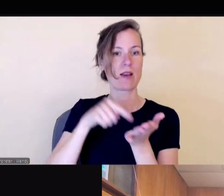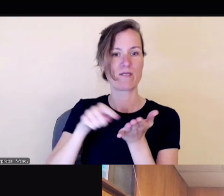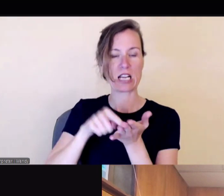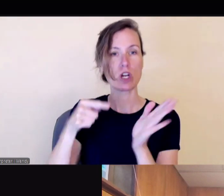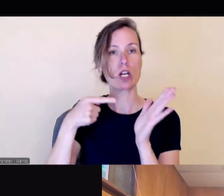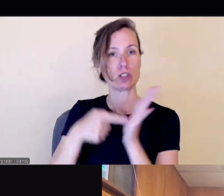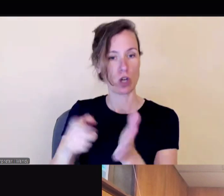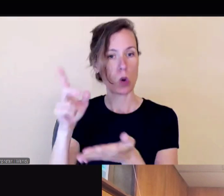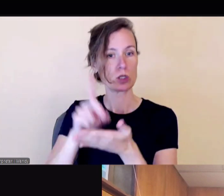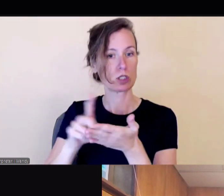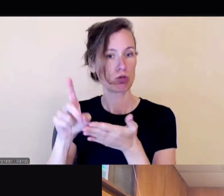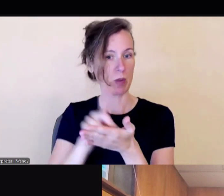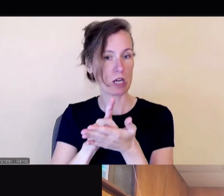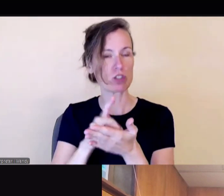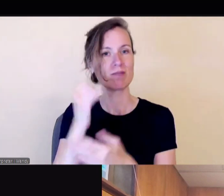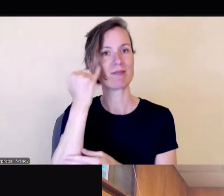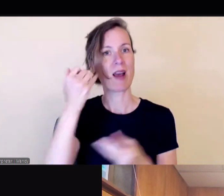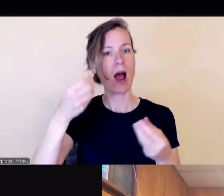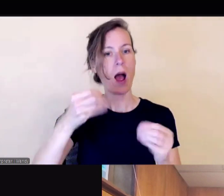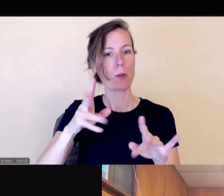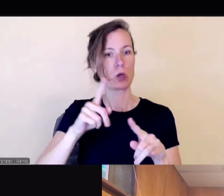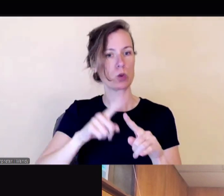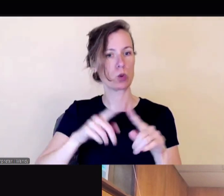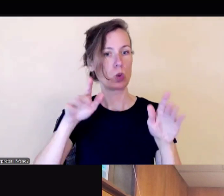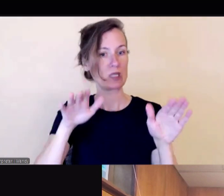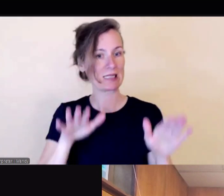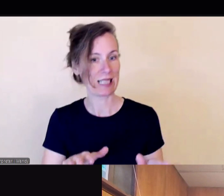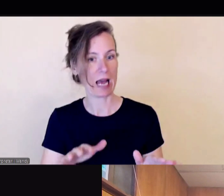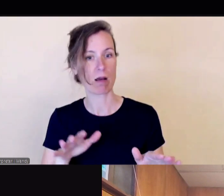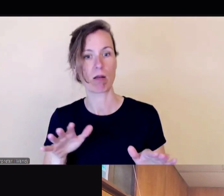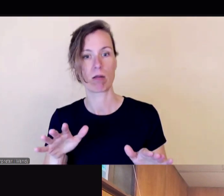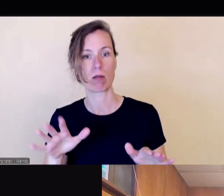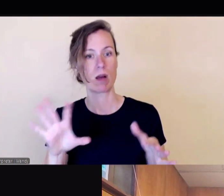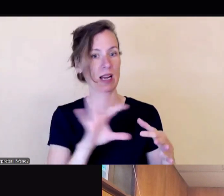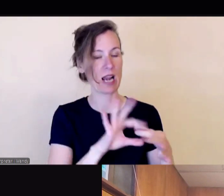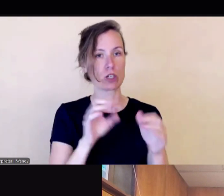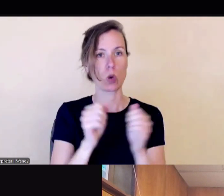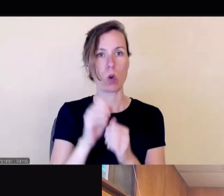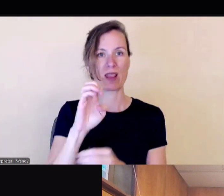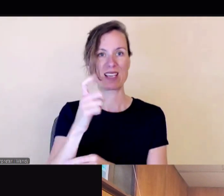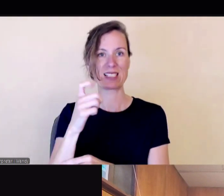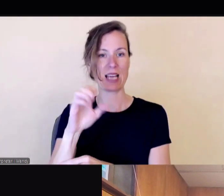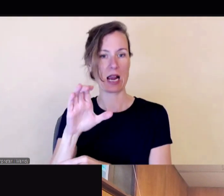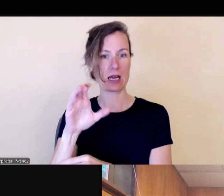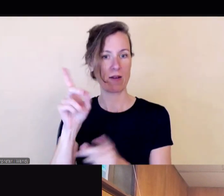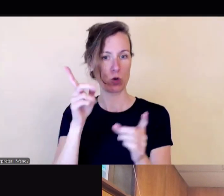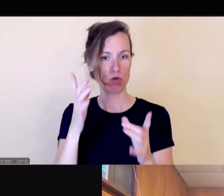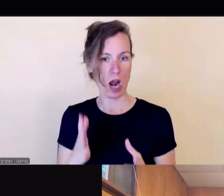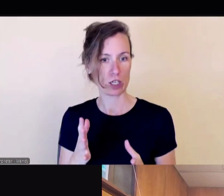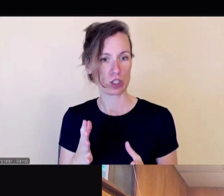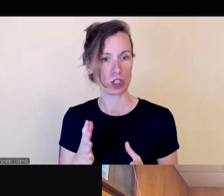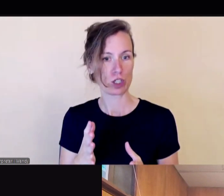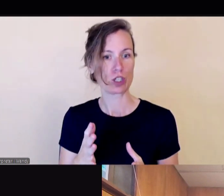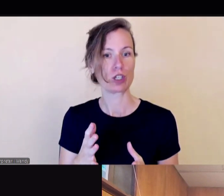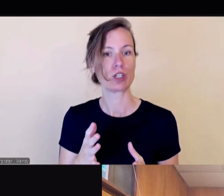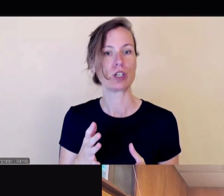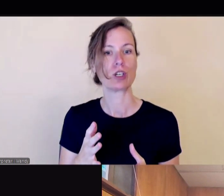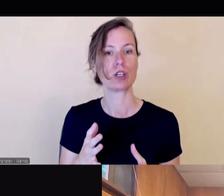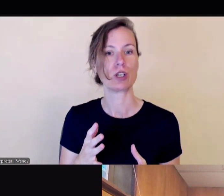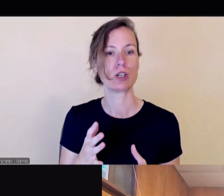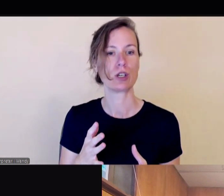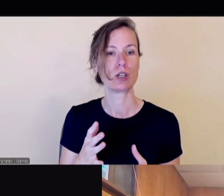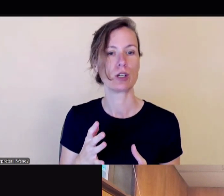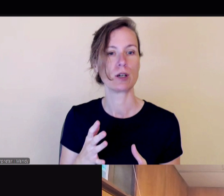director. If conciliation is not successful, that goes to public hearing. Once we are in public hearing, it is public.